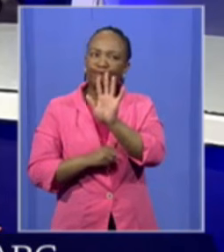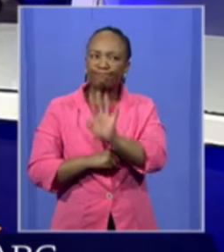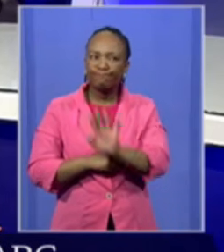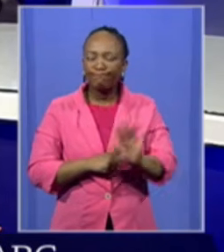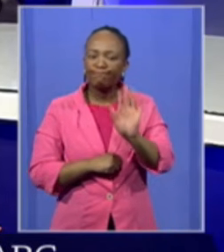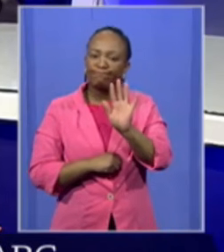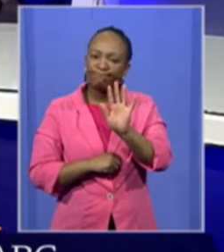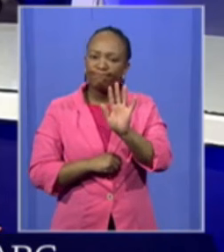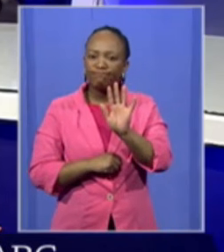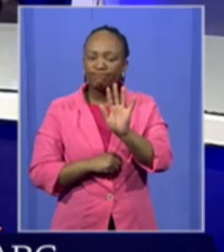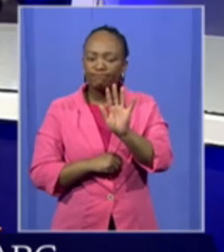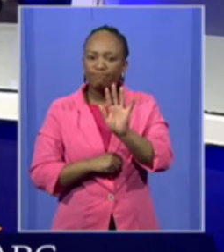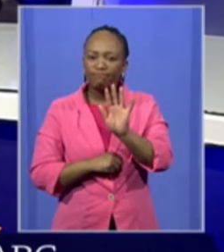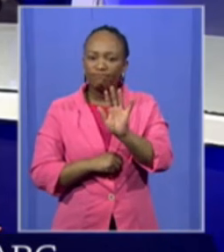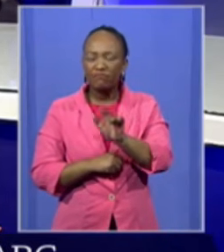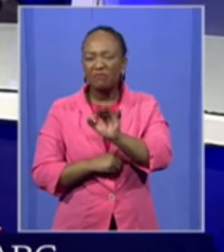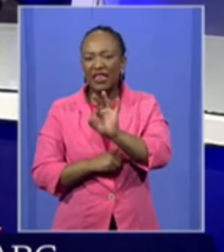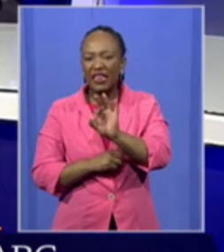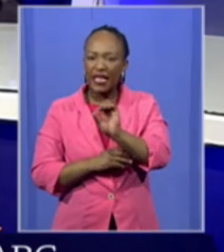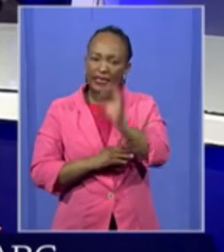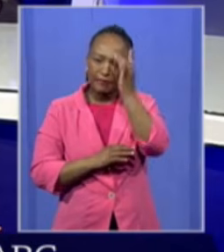ke khola metsotso ka ba 30